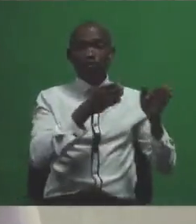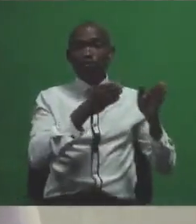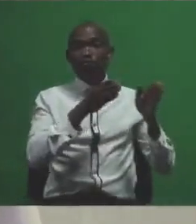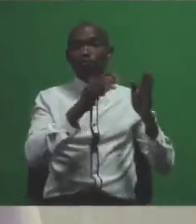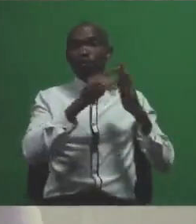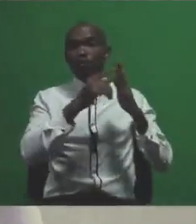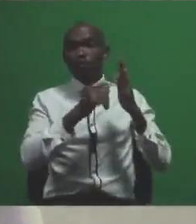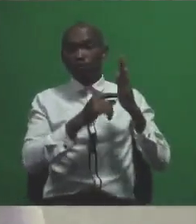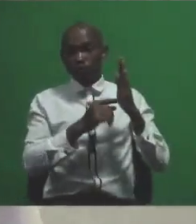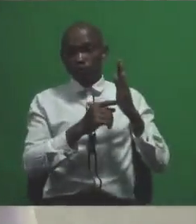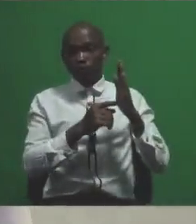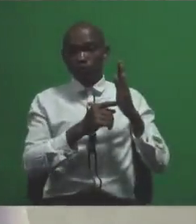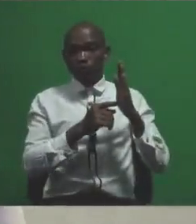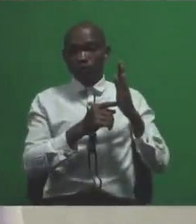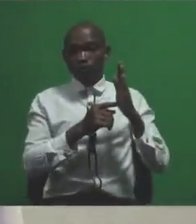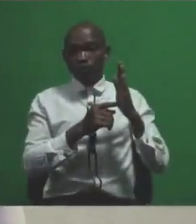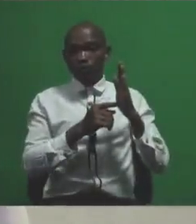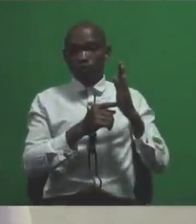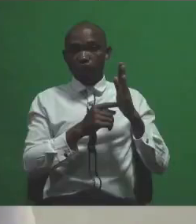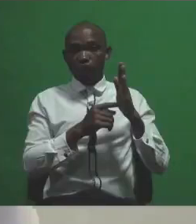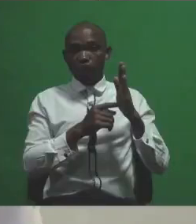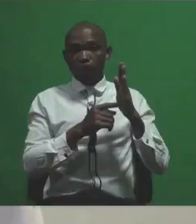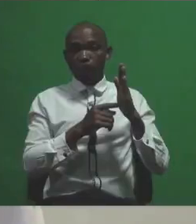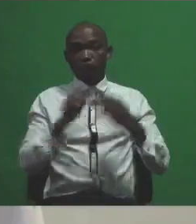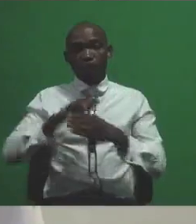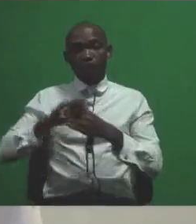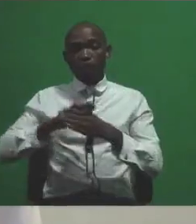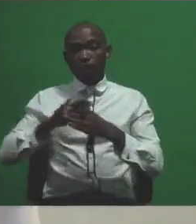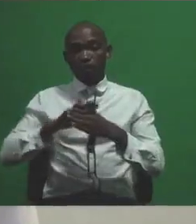design and write 5 laboratory